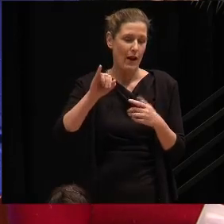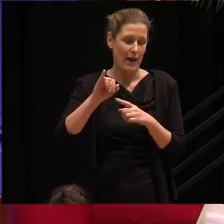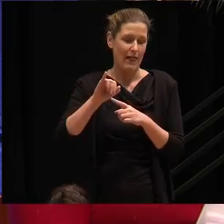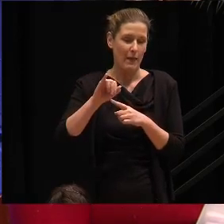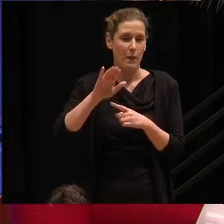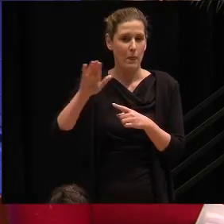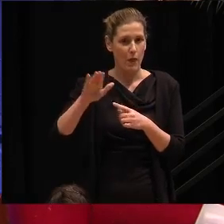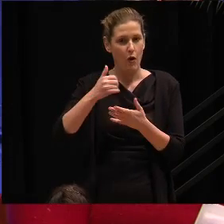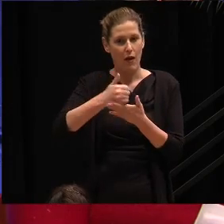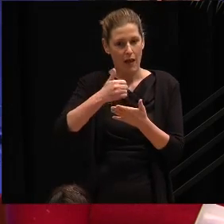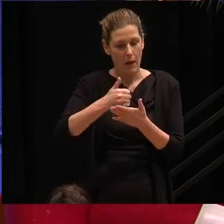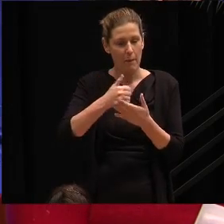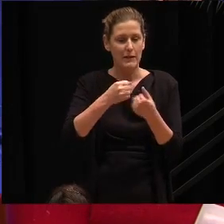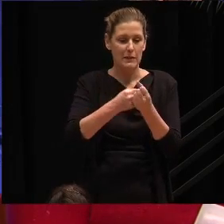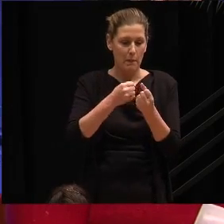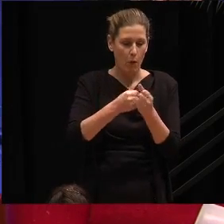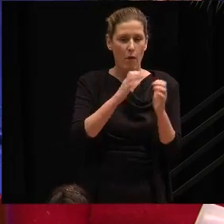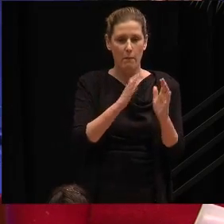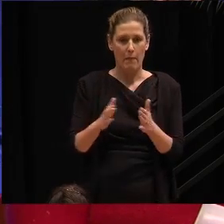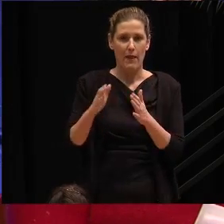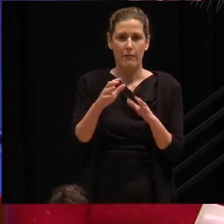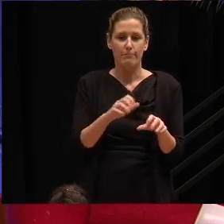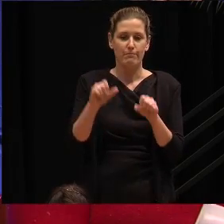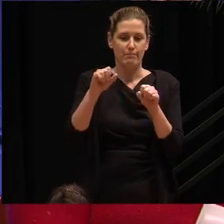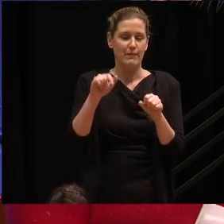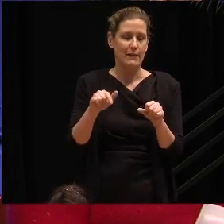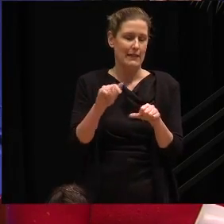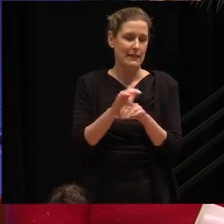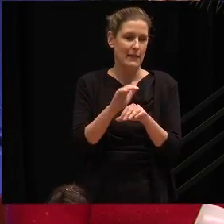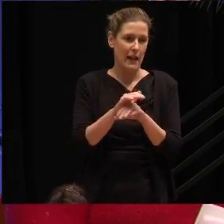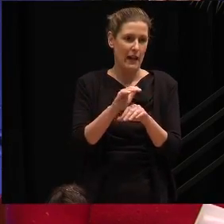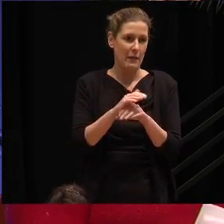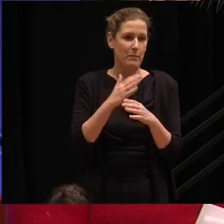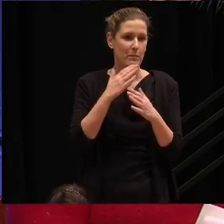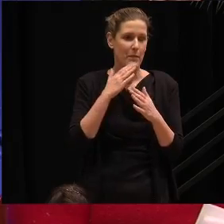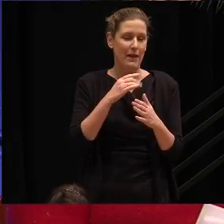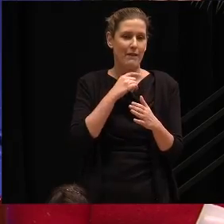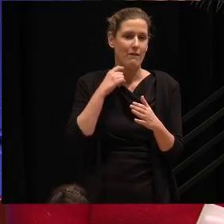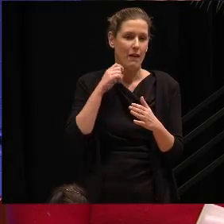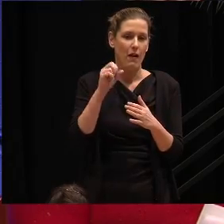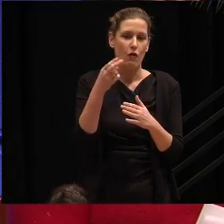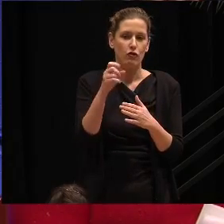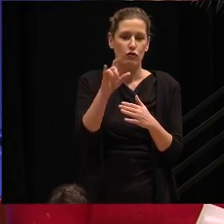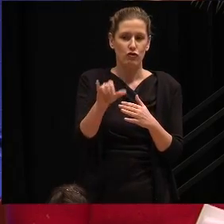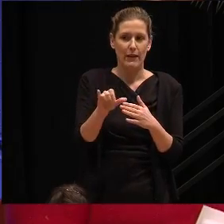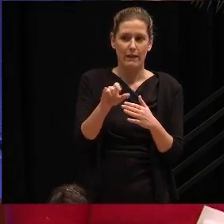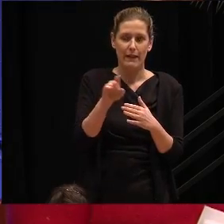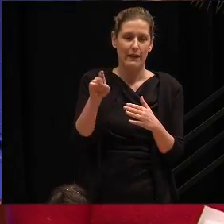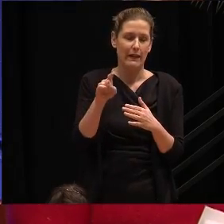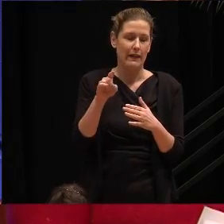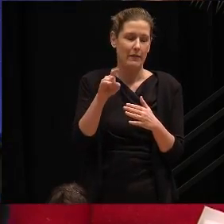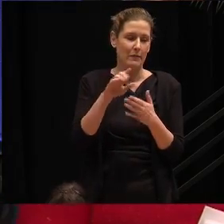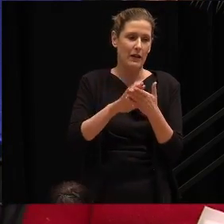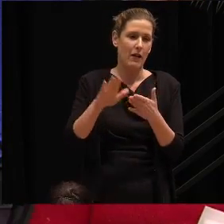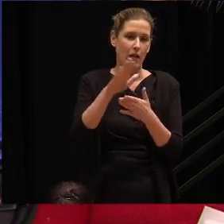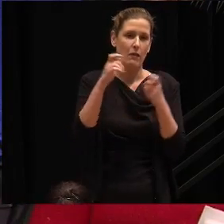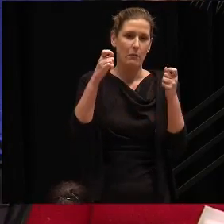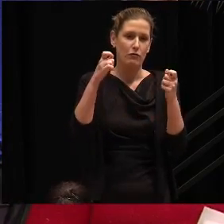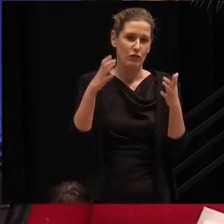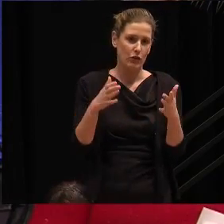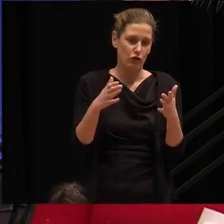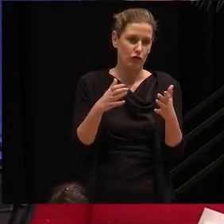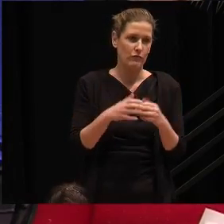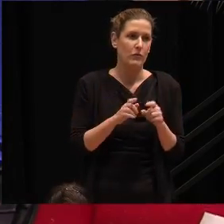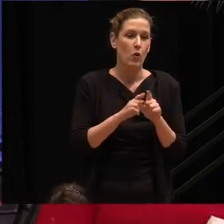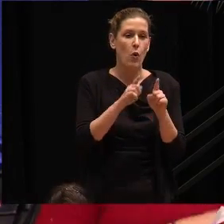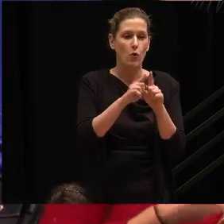in putting this event together. I'd like to thank Father Shanley and the college administration, as well as the departments